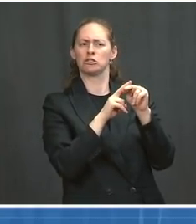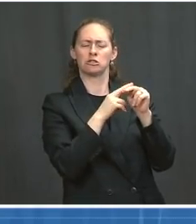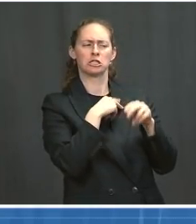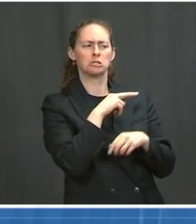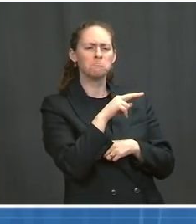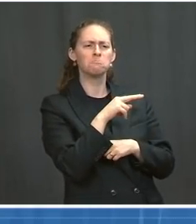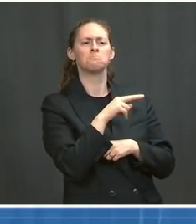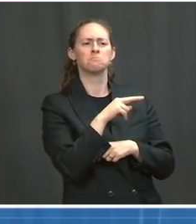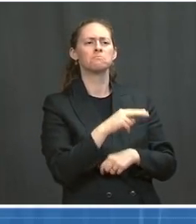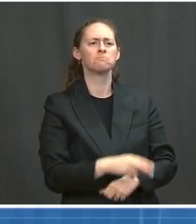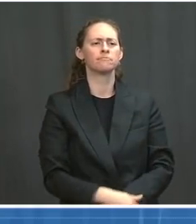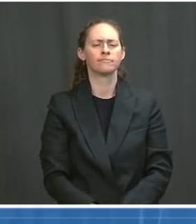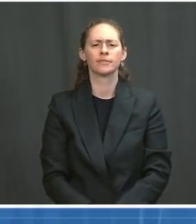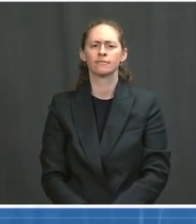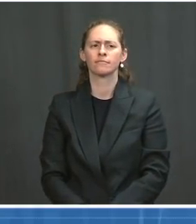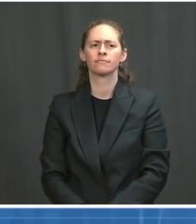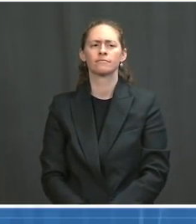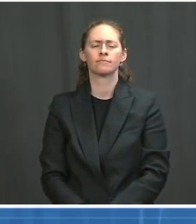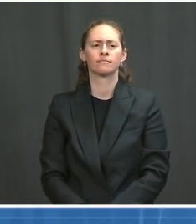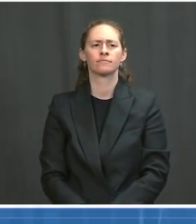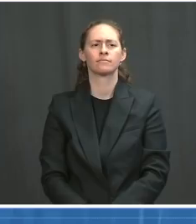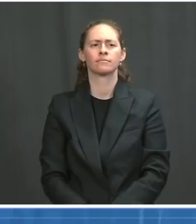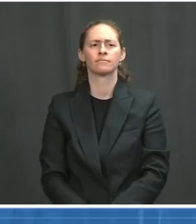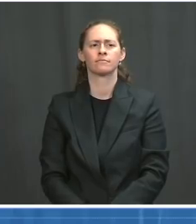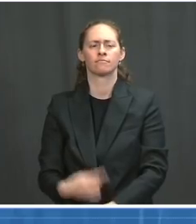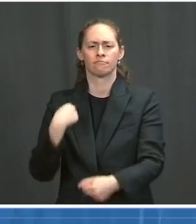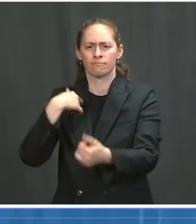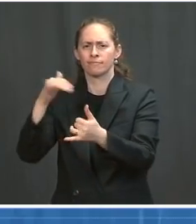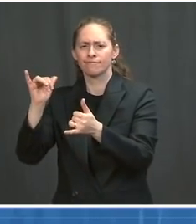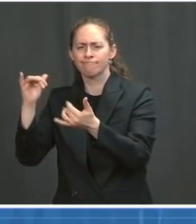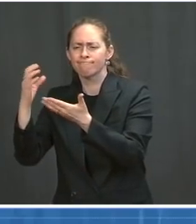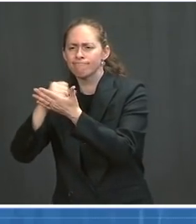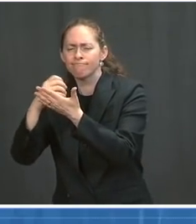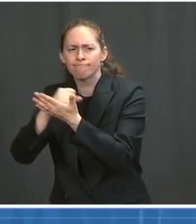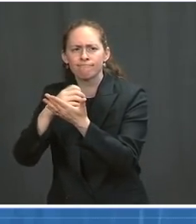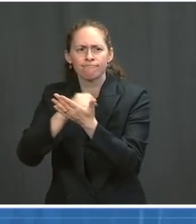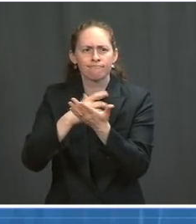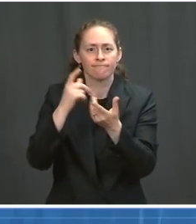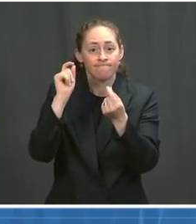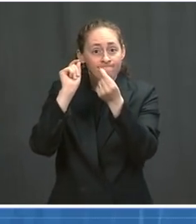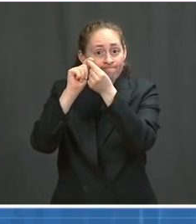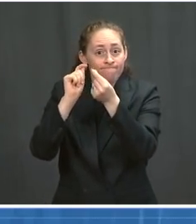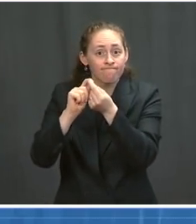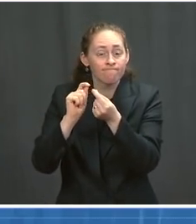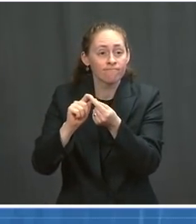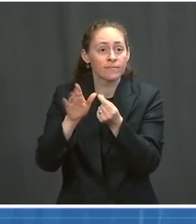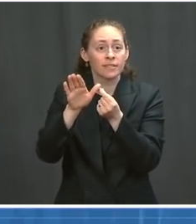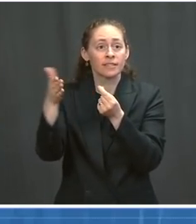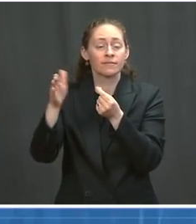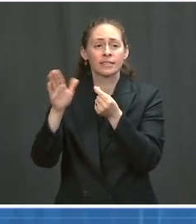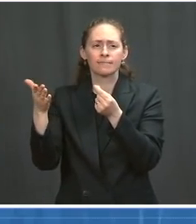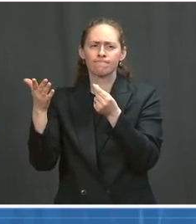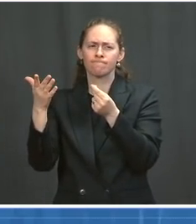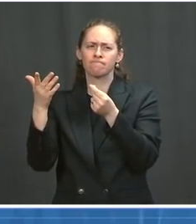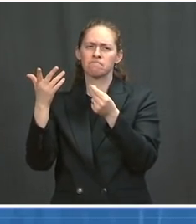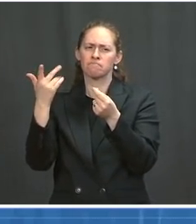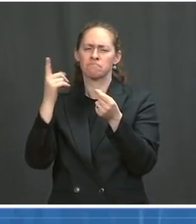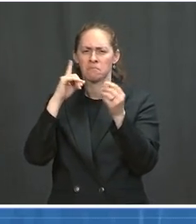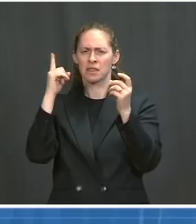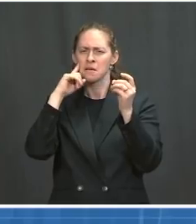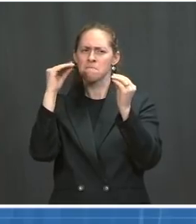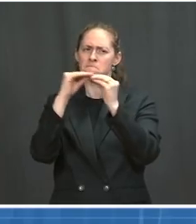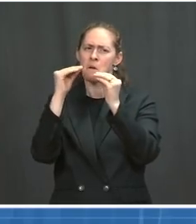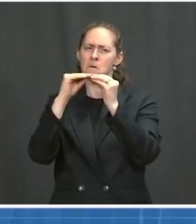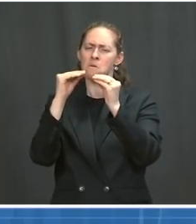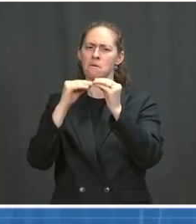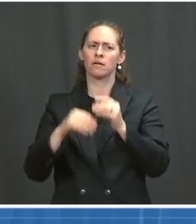and we've known that the toll of this pandemic is not necessarily just those who've passed from COVID-19 specifically, but excess deaths relating to access to